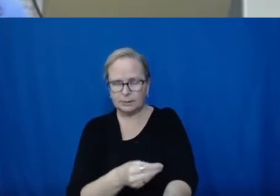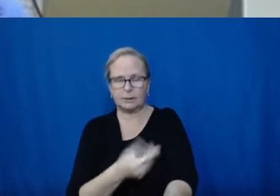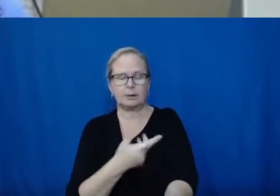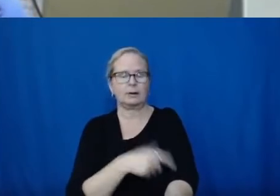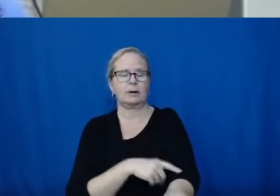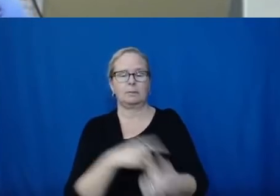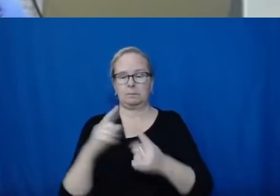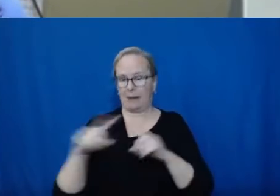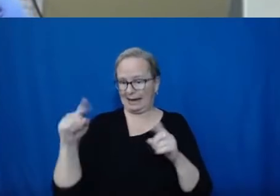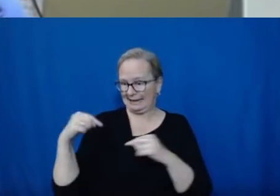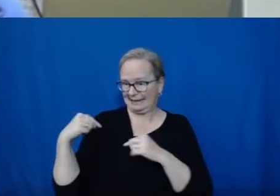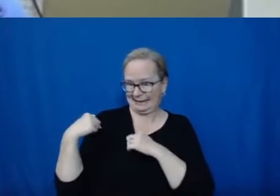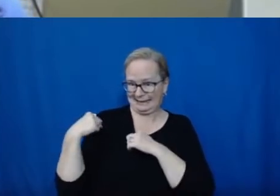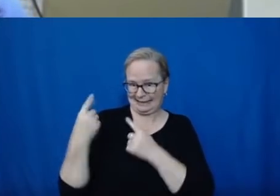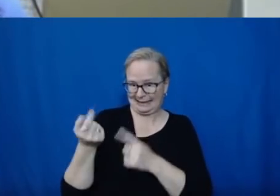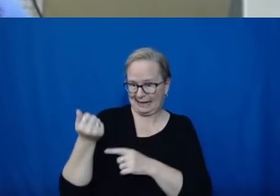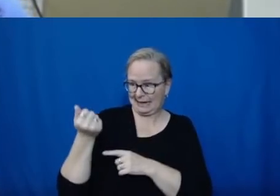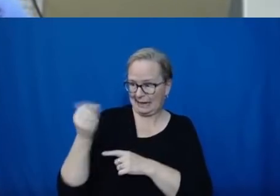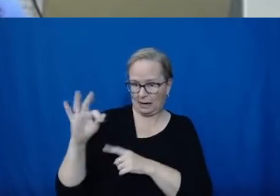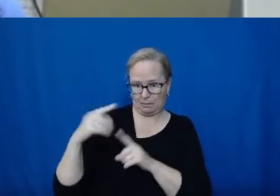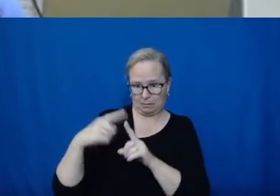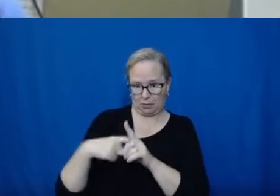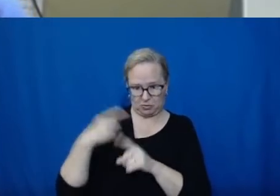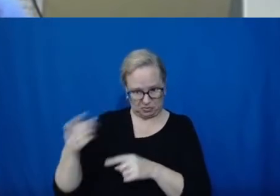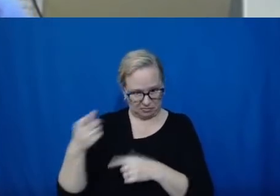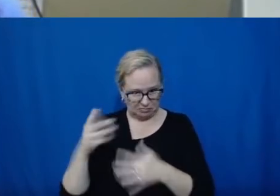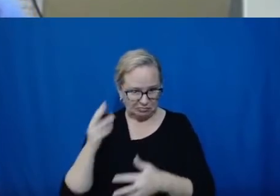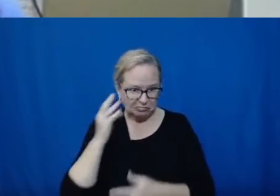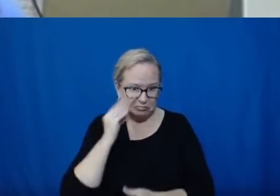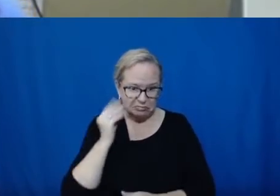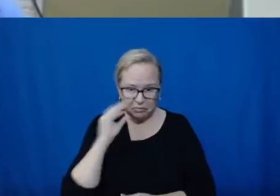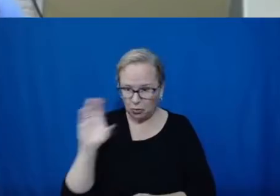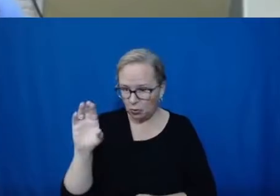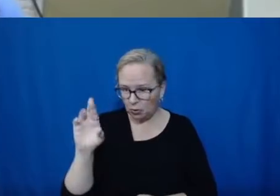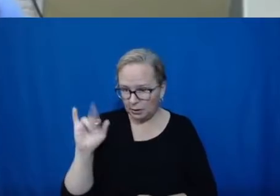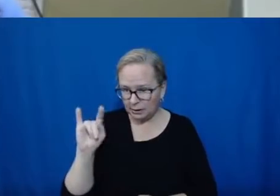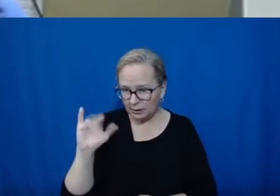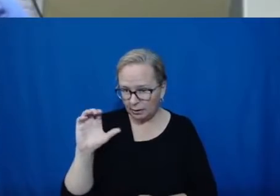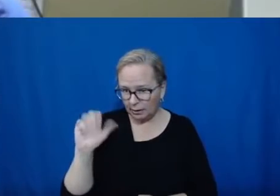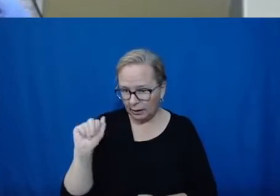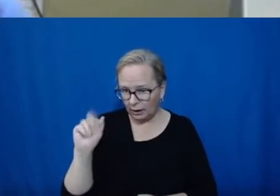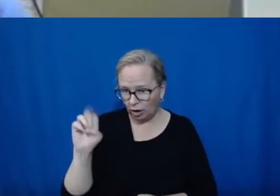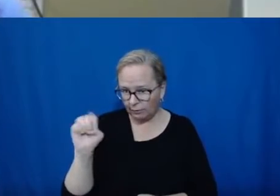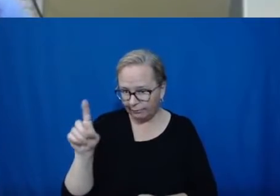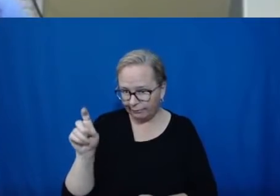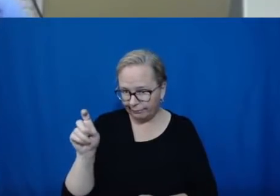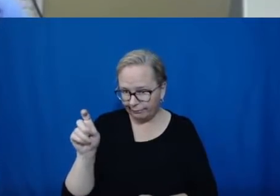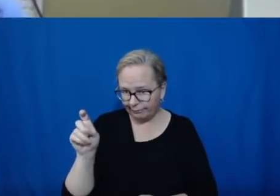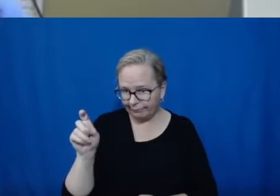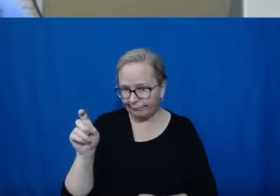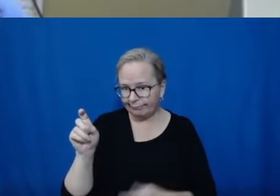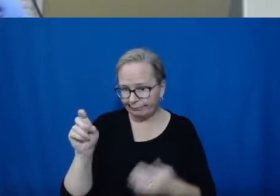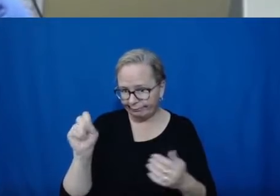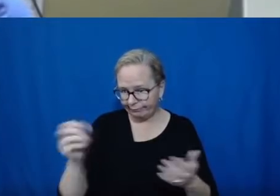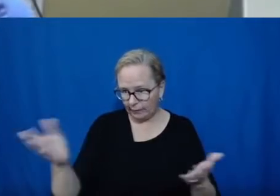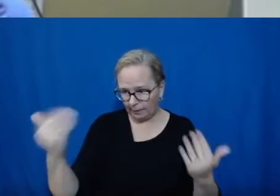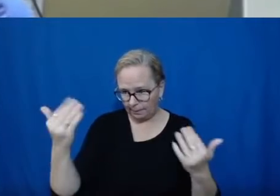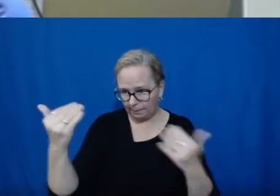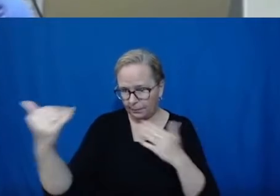But for the last 19 months, if you have critical care experience, you're most likely being funneled into intensive